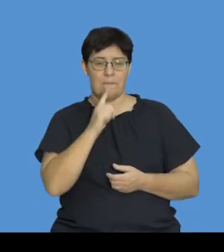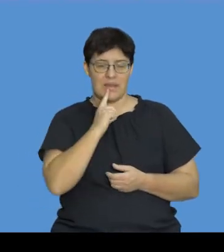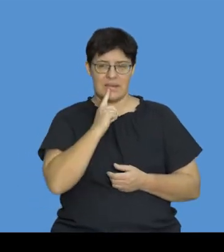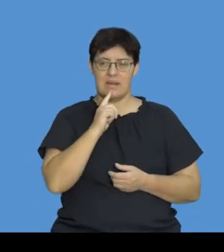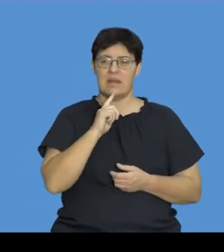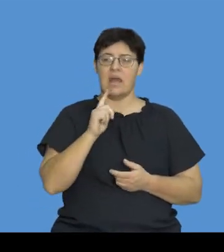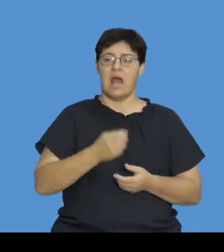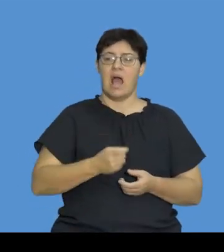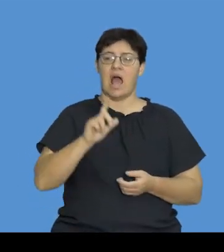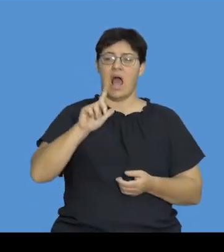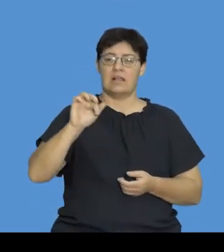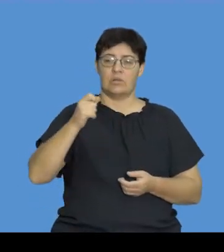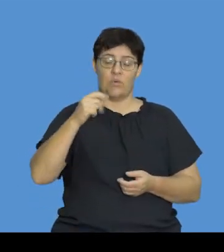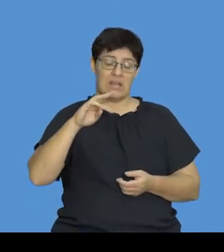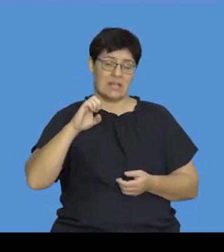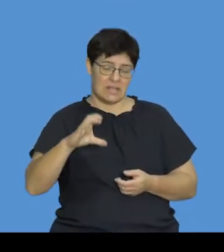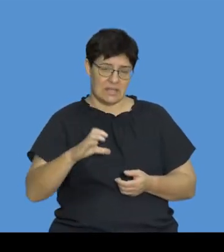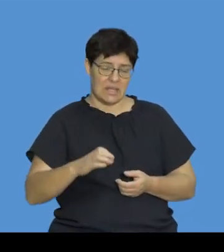expression of one term.